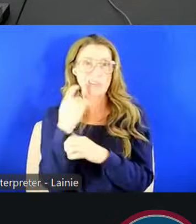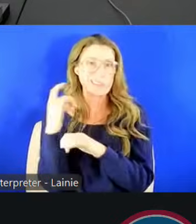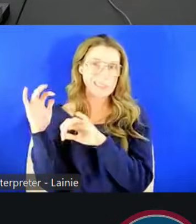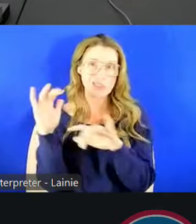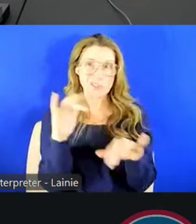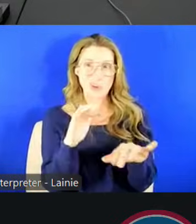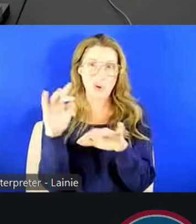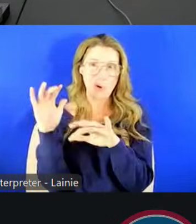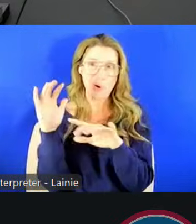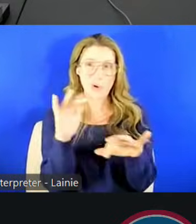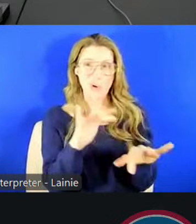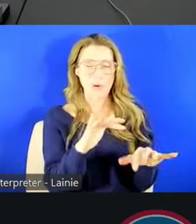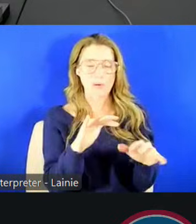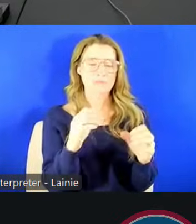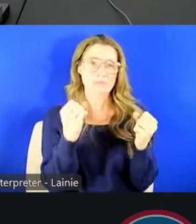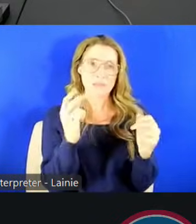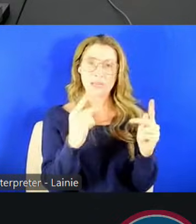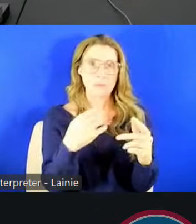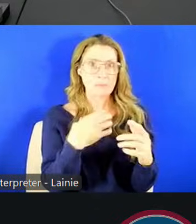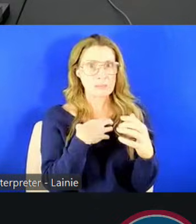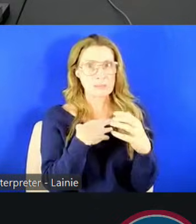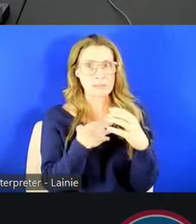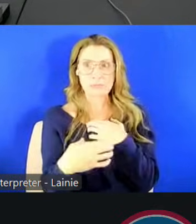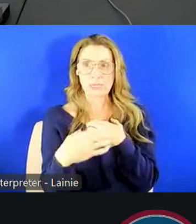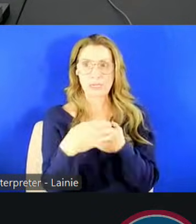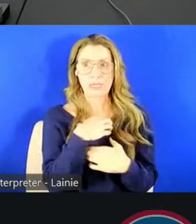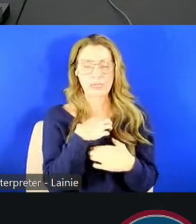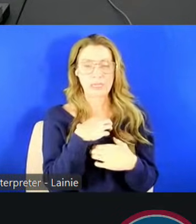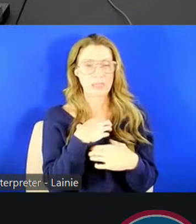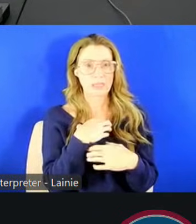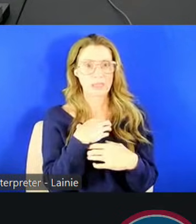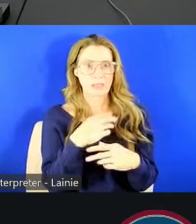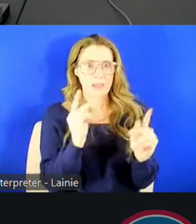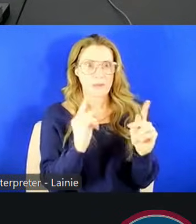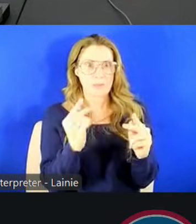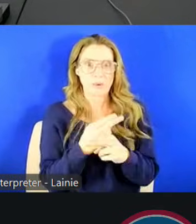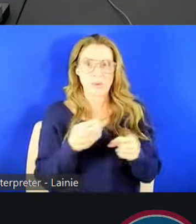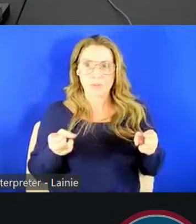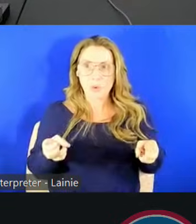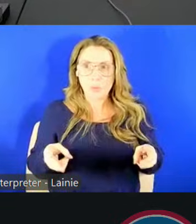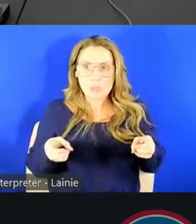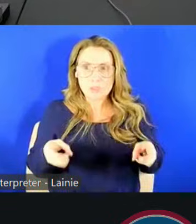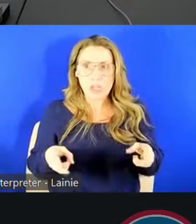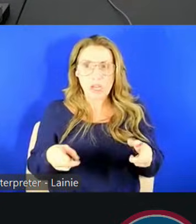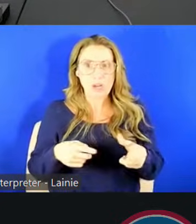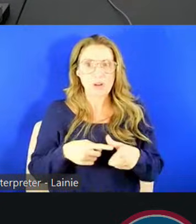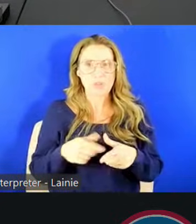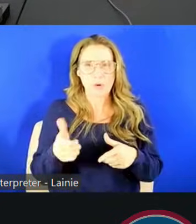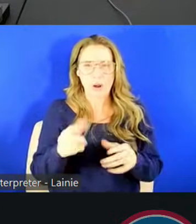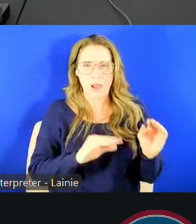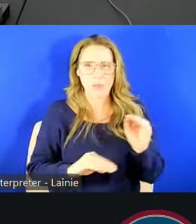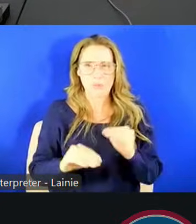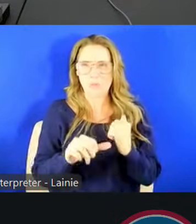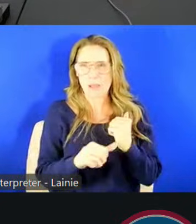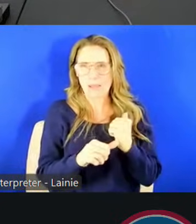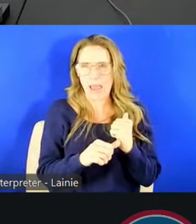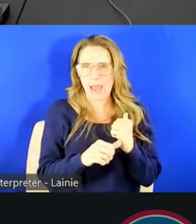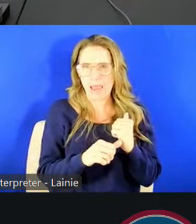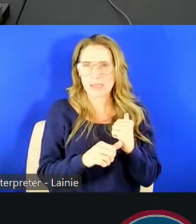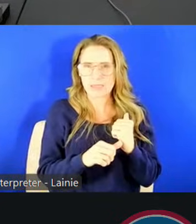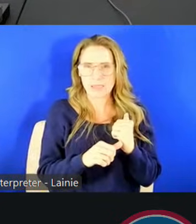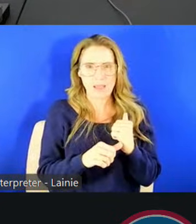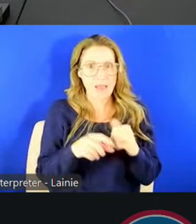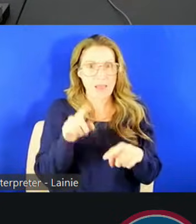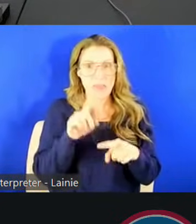of complaints from people that there are people using wheelchairs or other mobility aids that are unable to get